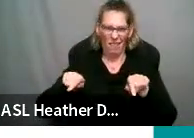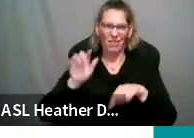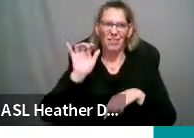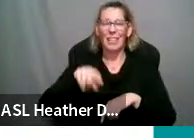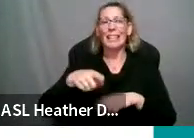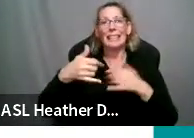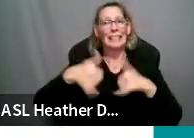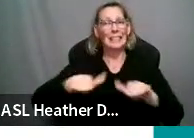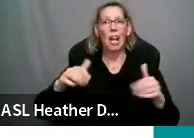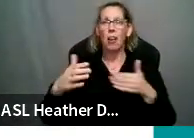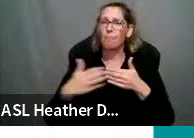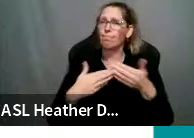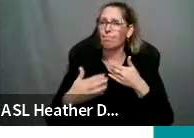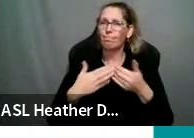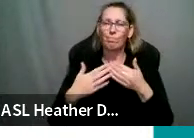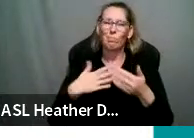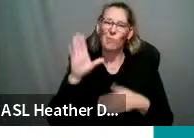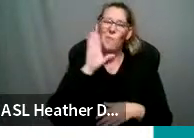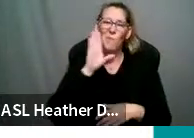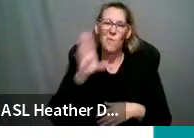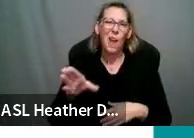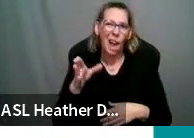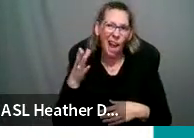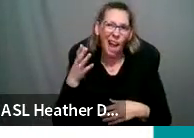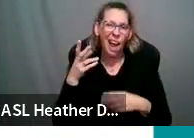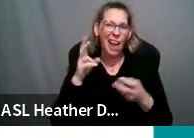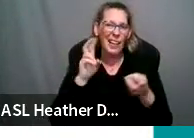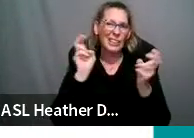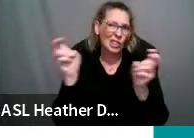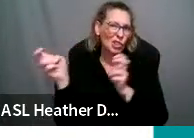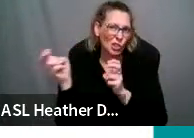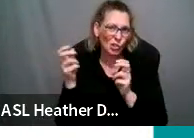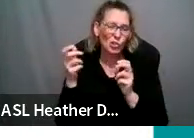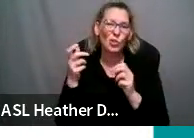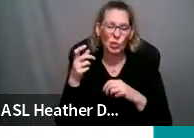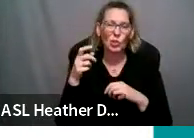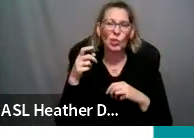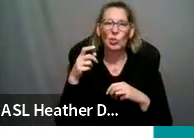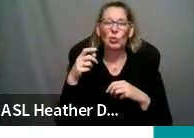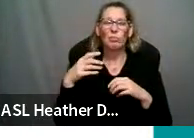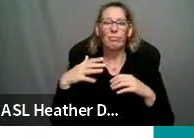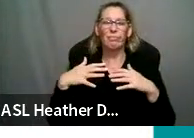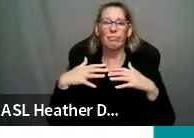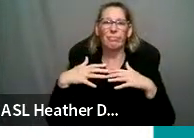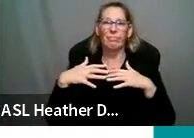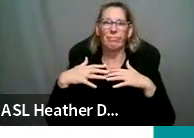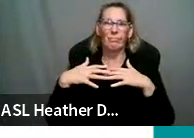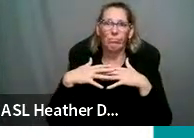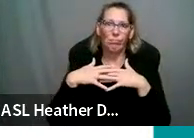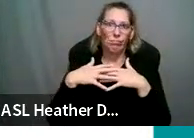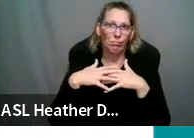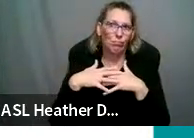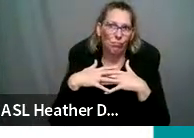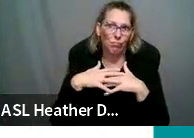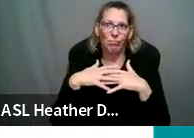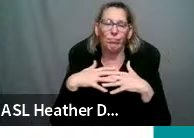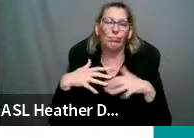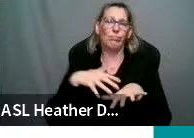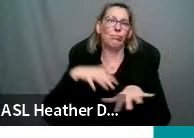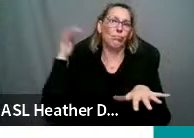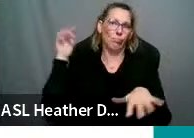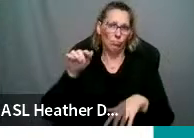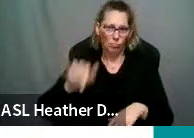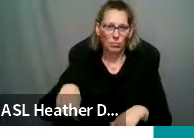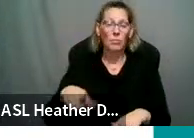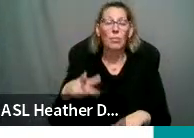exists even with the program improvements. So you'll still have some downstream congestion south of the project area. Big difference for